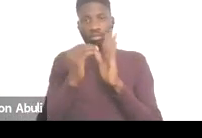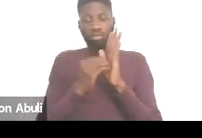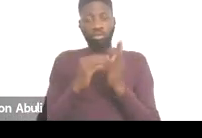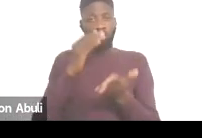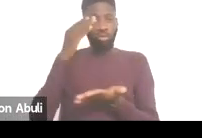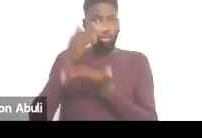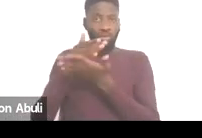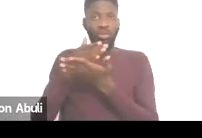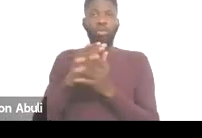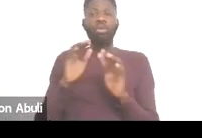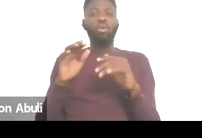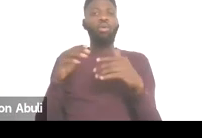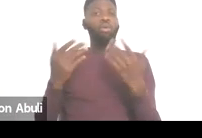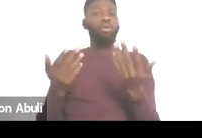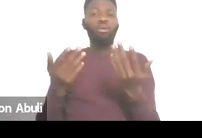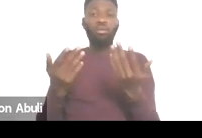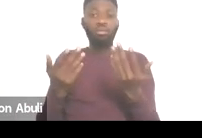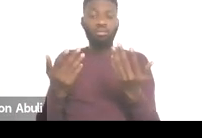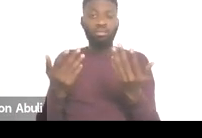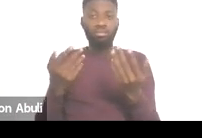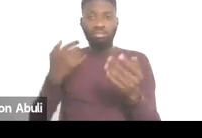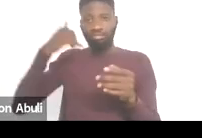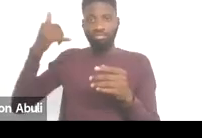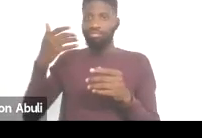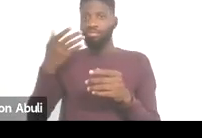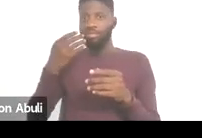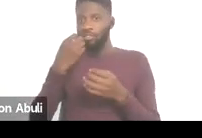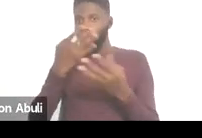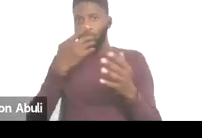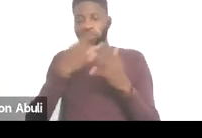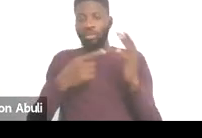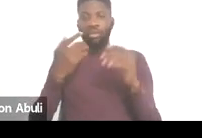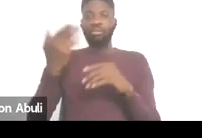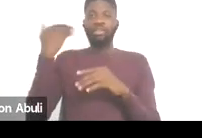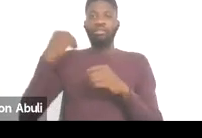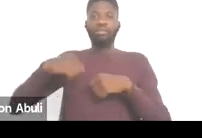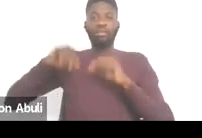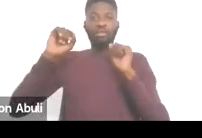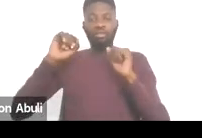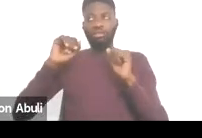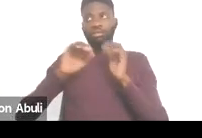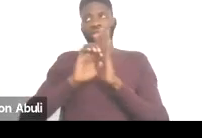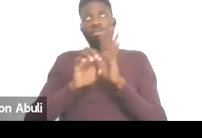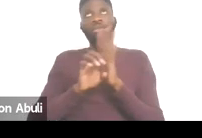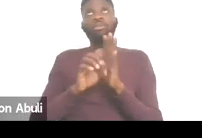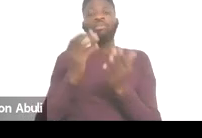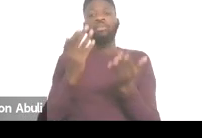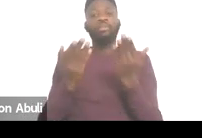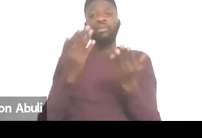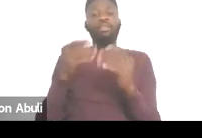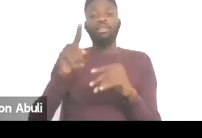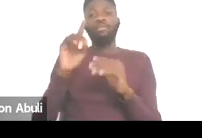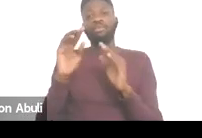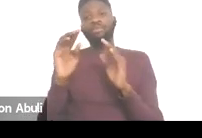referees, or what can they tell us about you? If it's your previous employer, for example, you might not have listed